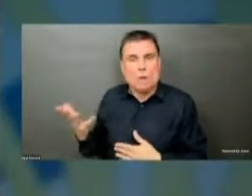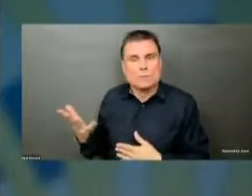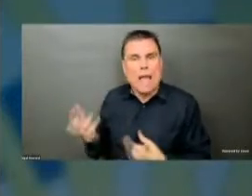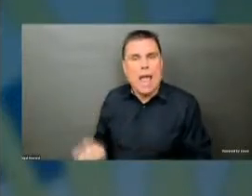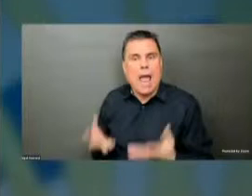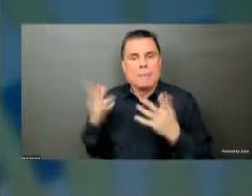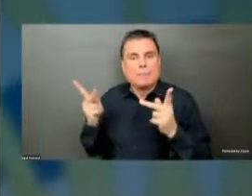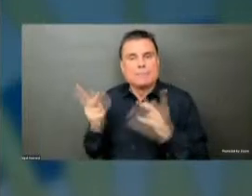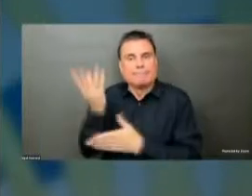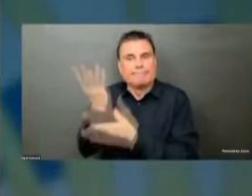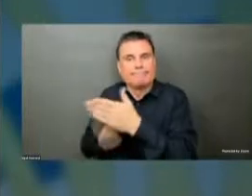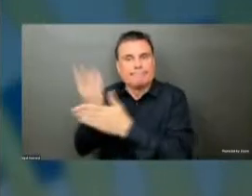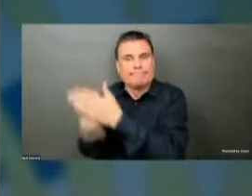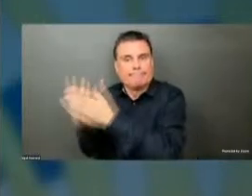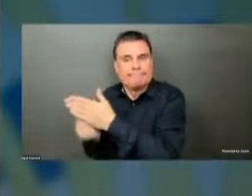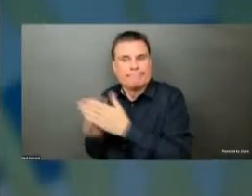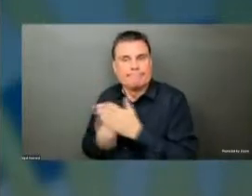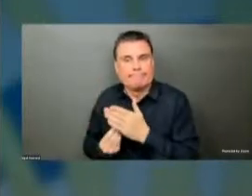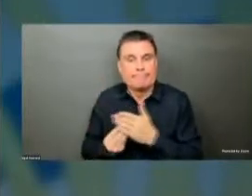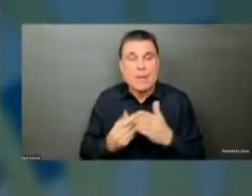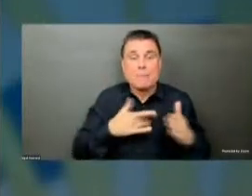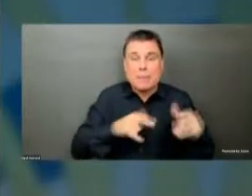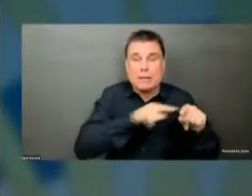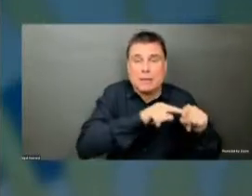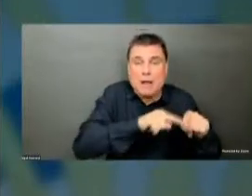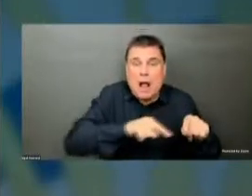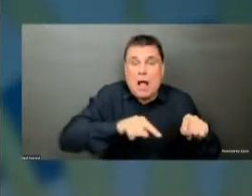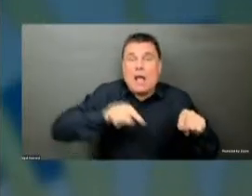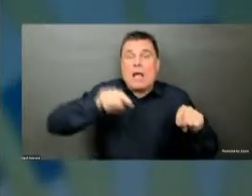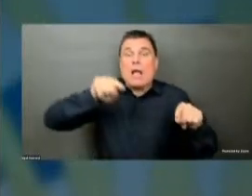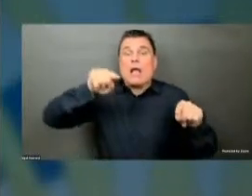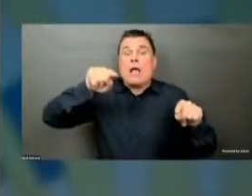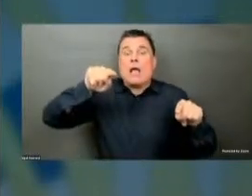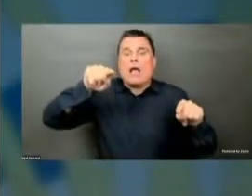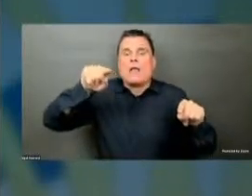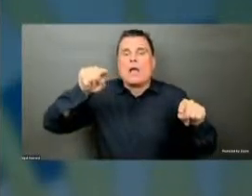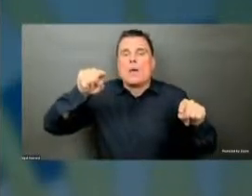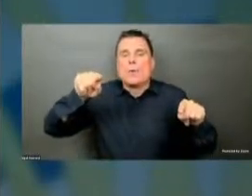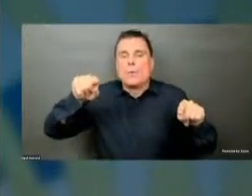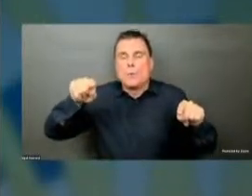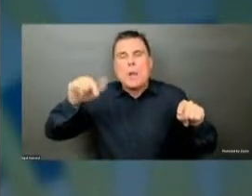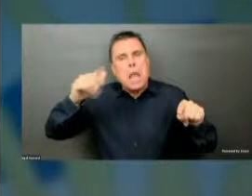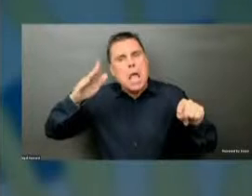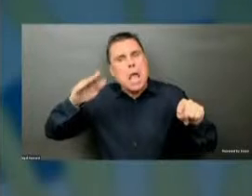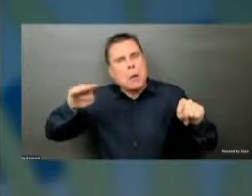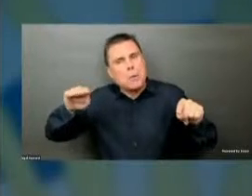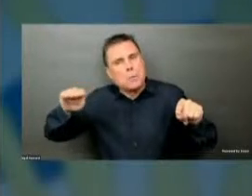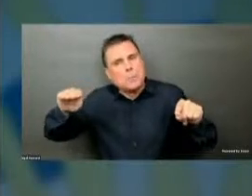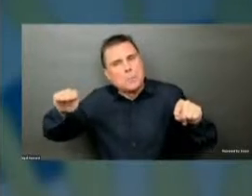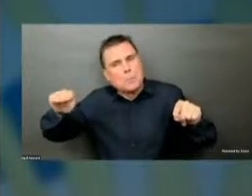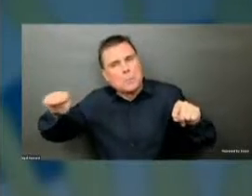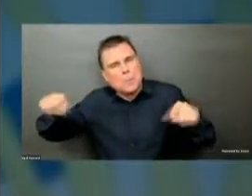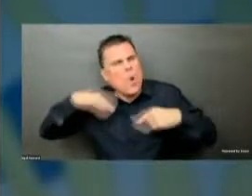the cases. We've now seen a leveling off and we hope a steady decrease.